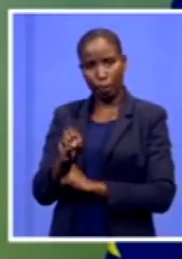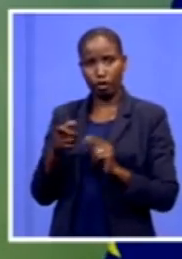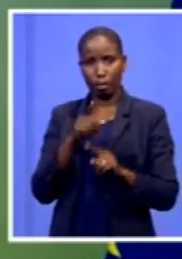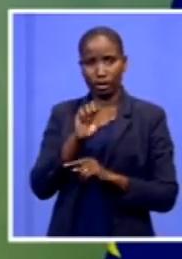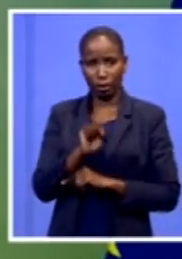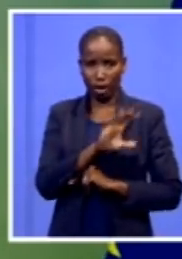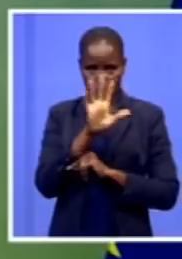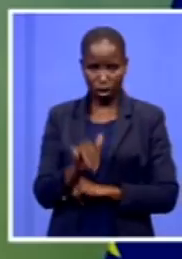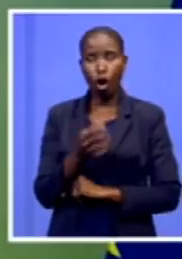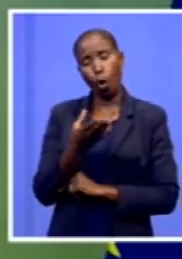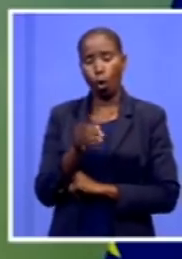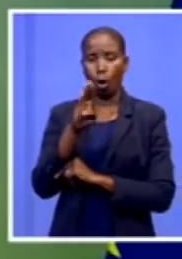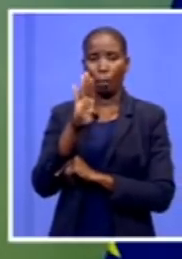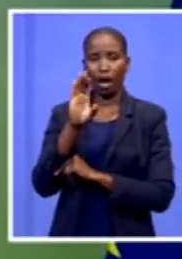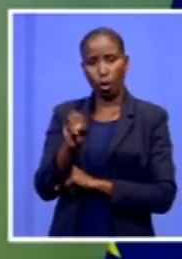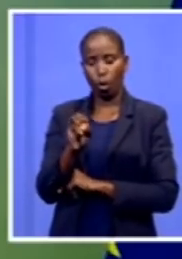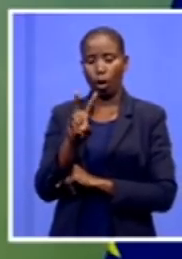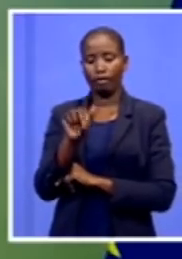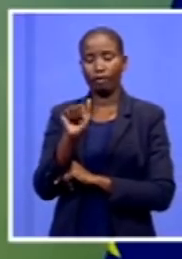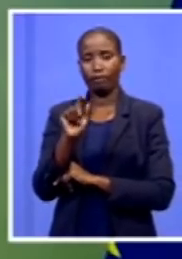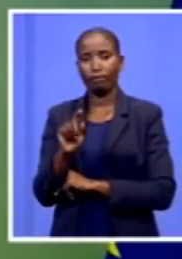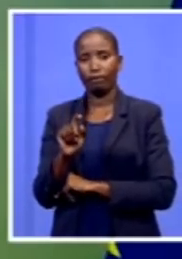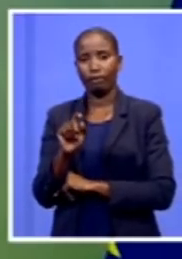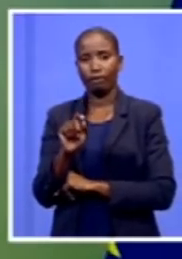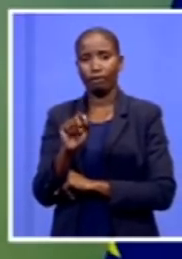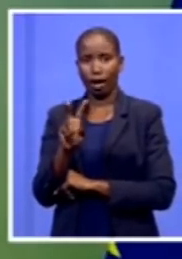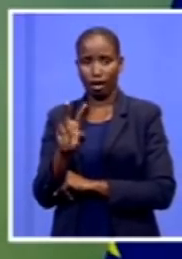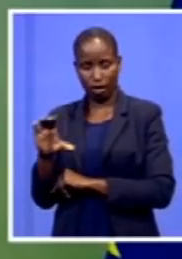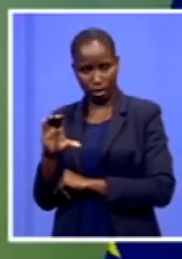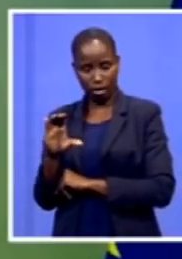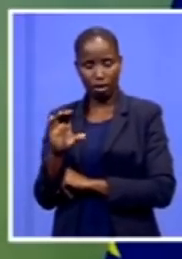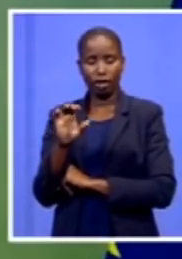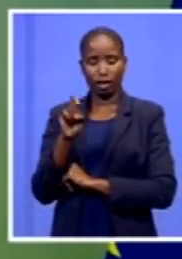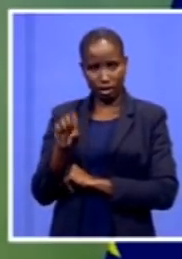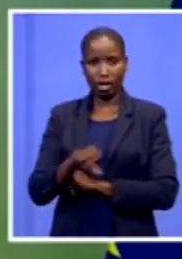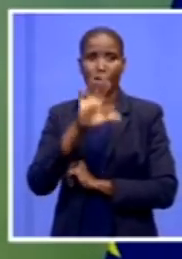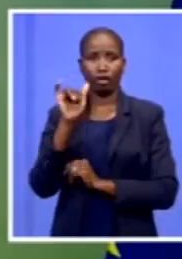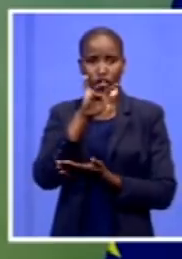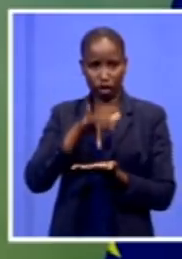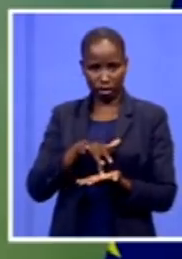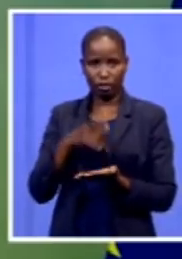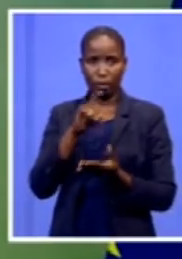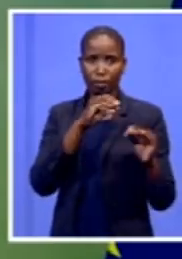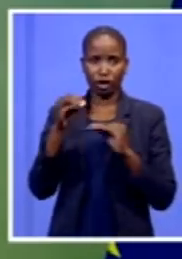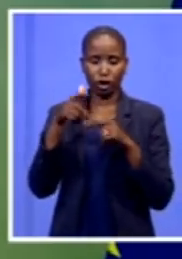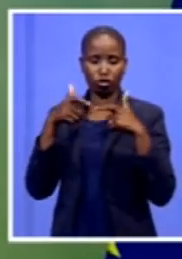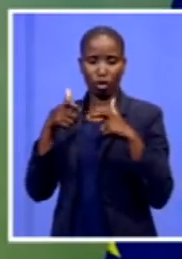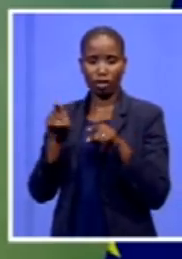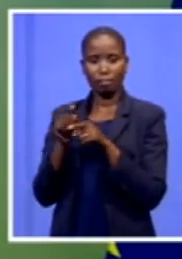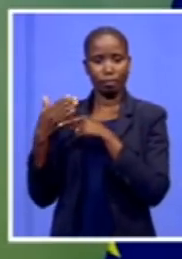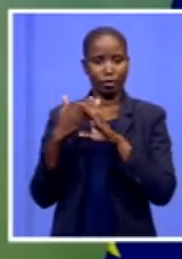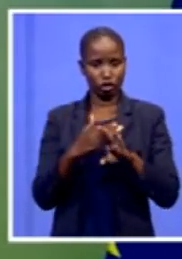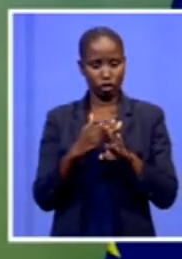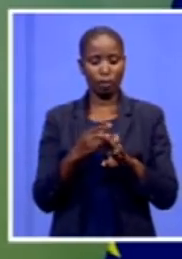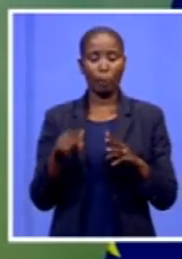South African Medical Research Council, the African Centers for Disease Control and Prevention, and the Medicines